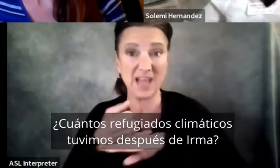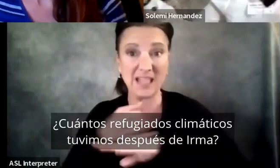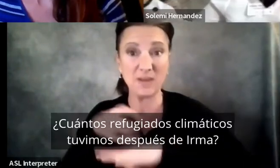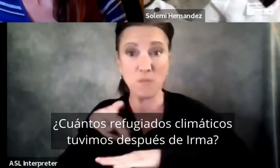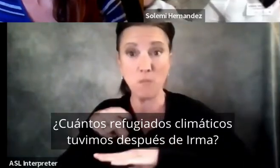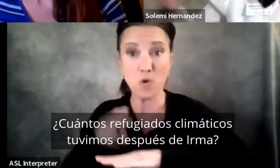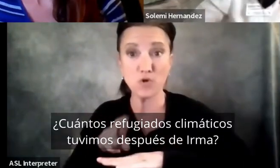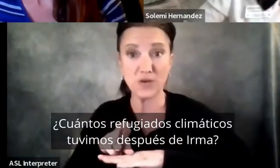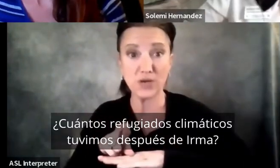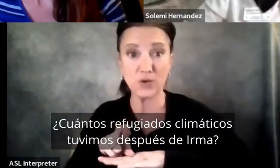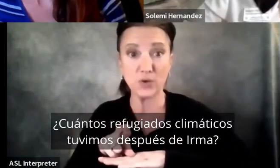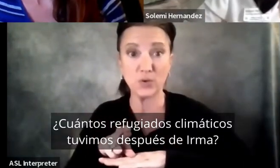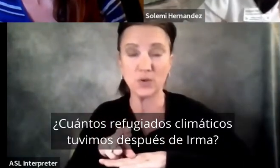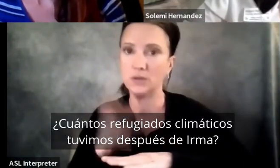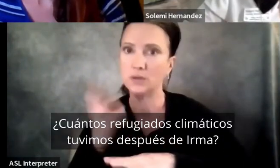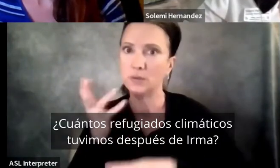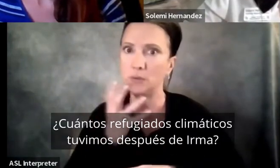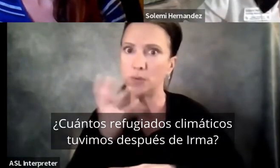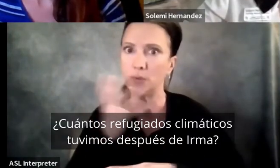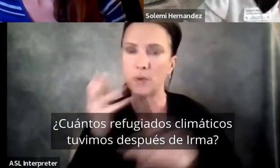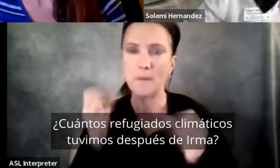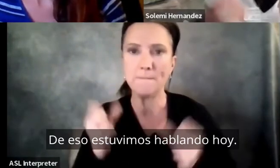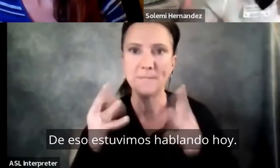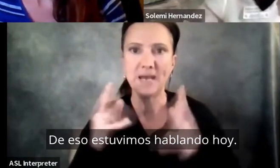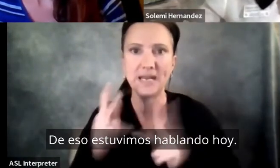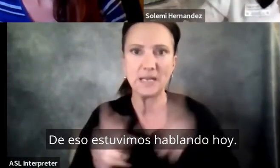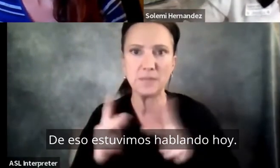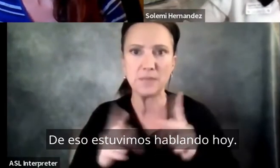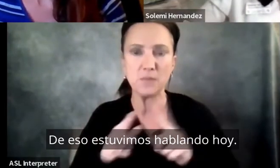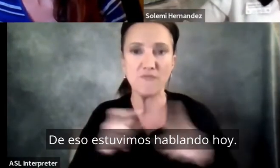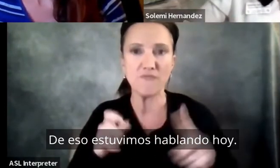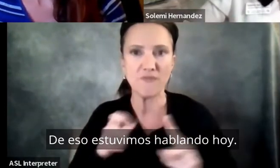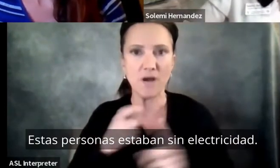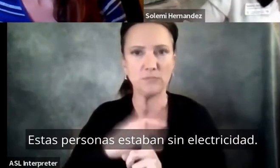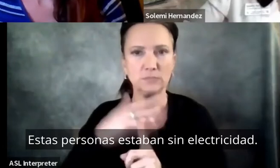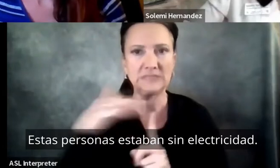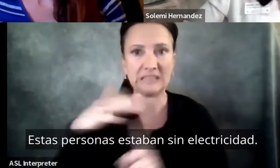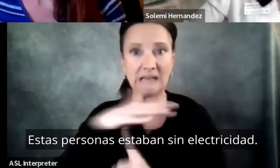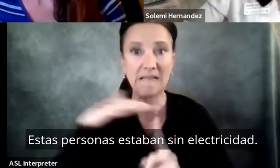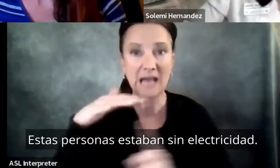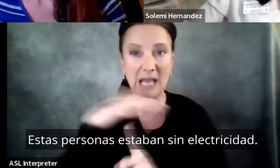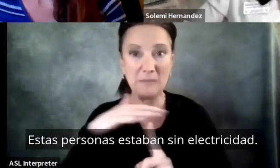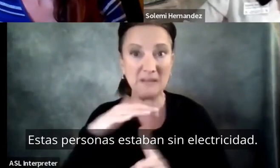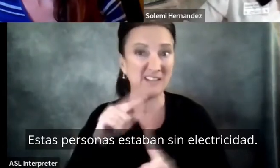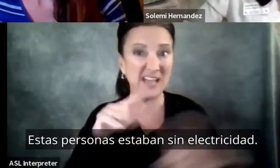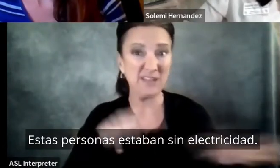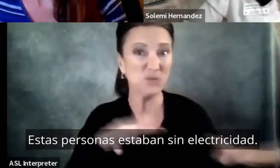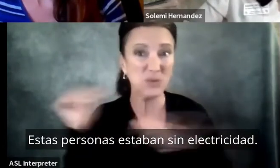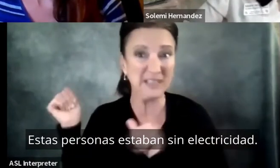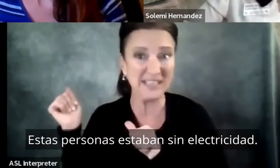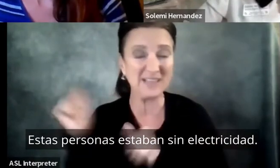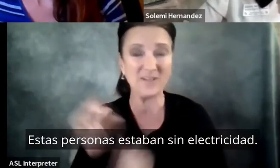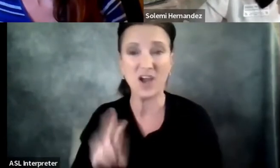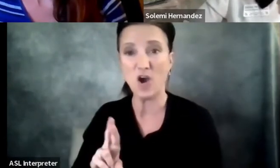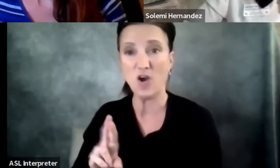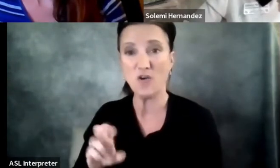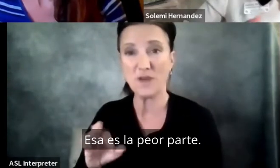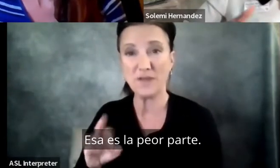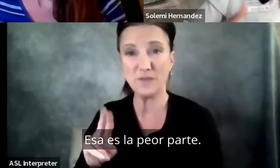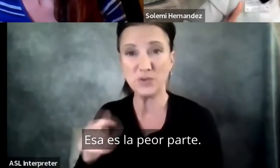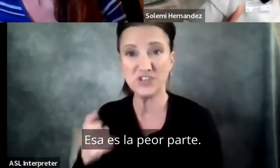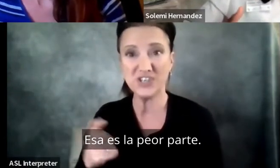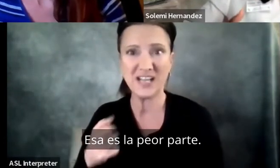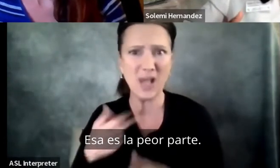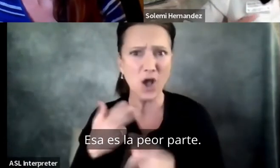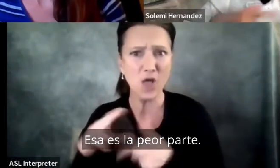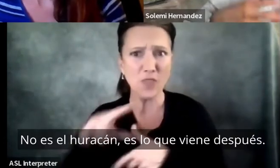many climate refugees didn't we have after Irma? We were talking about that today. These people were without electricity. That's